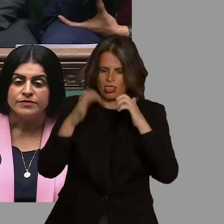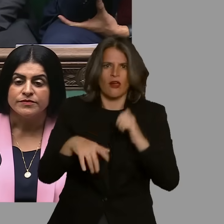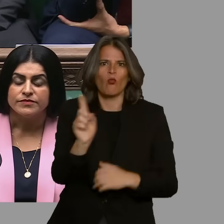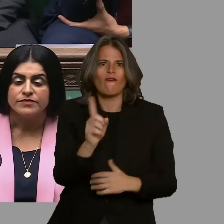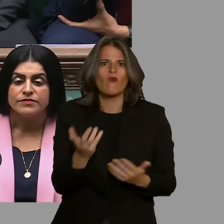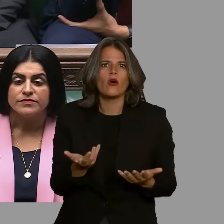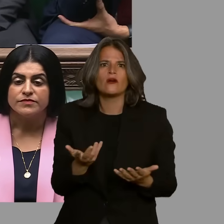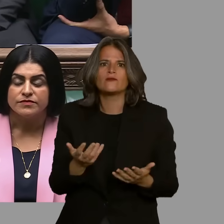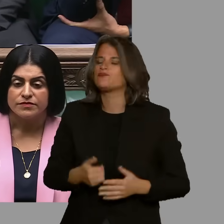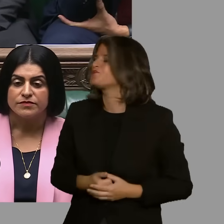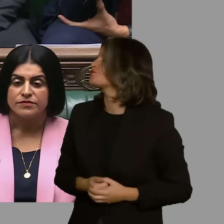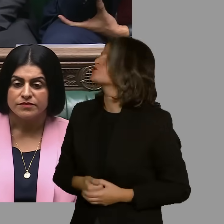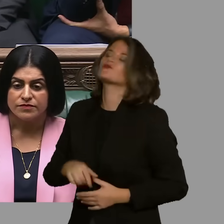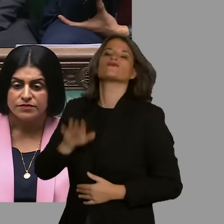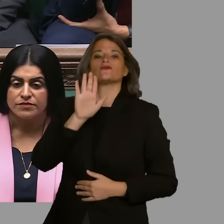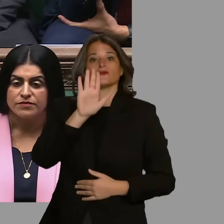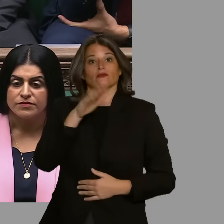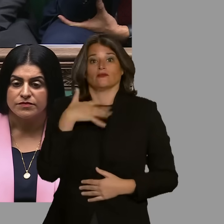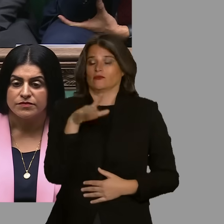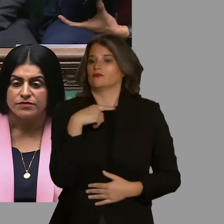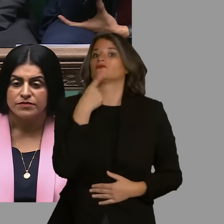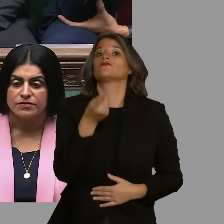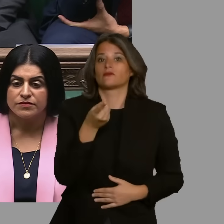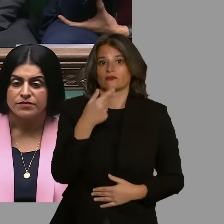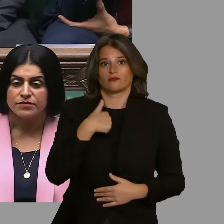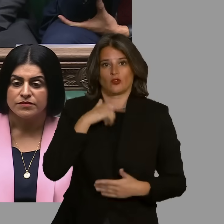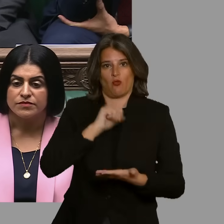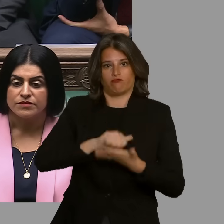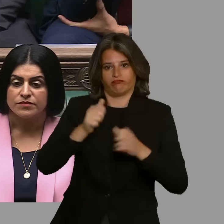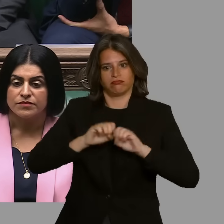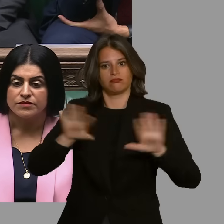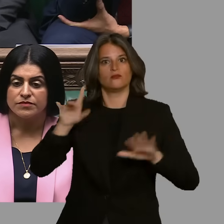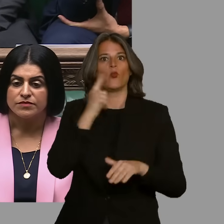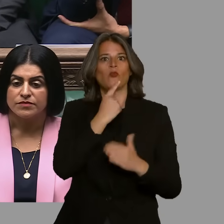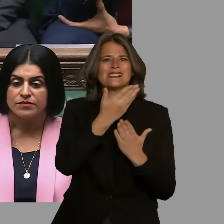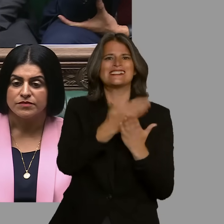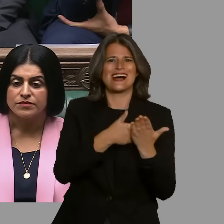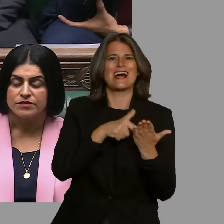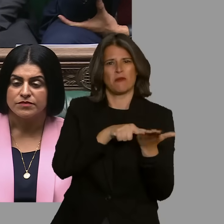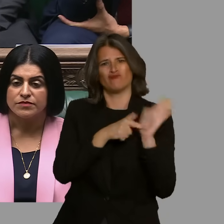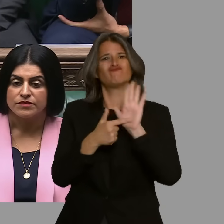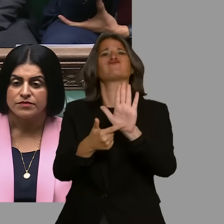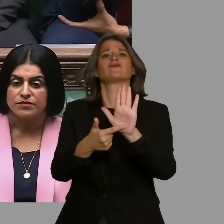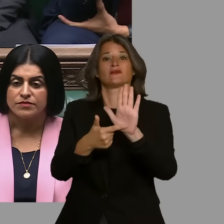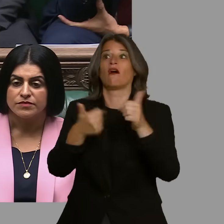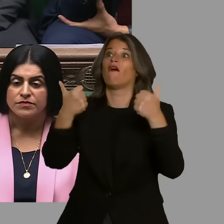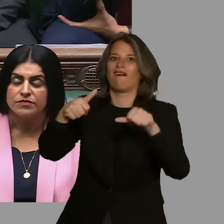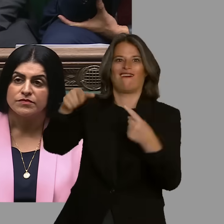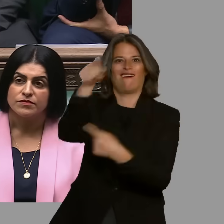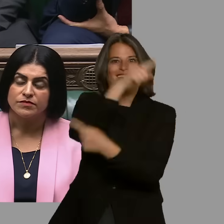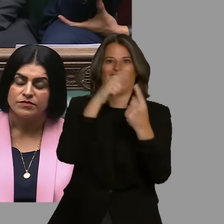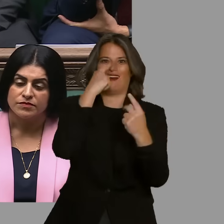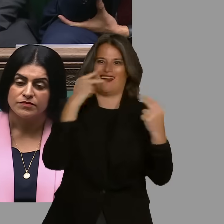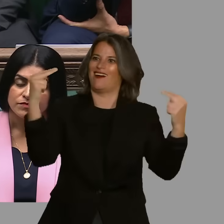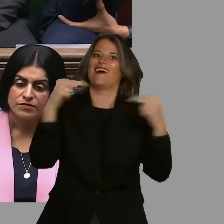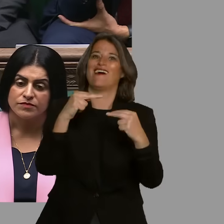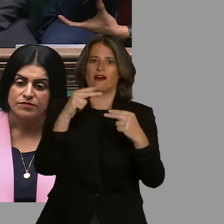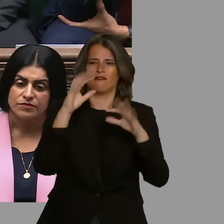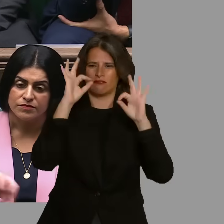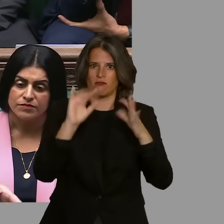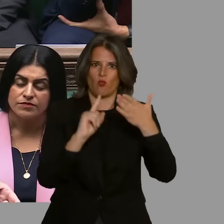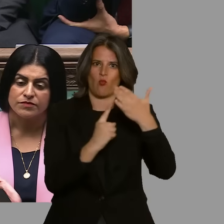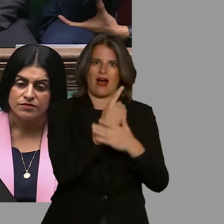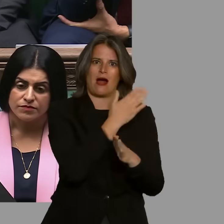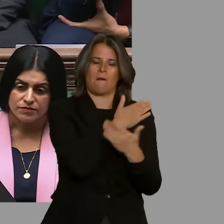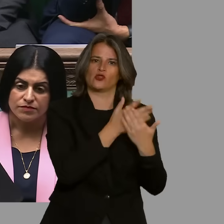in 2023 in the substantive witness statement and exactly what was set out in the two supplementary witness statements, and she will then realise what she's